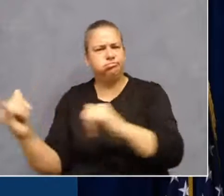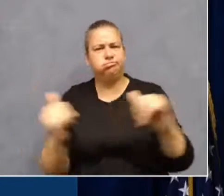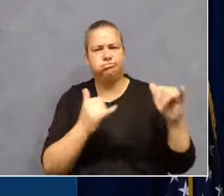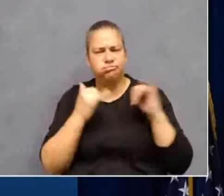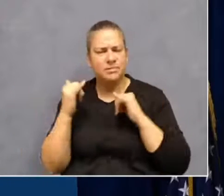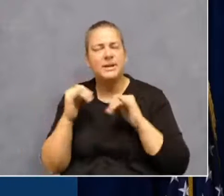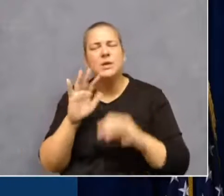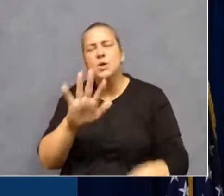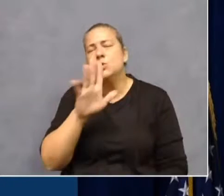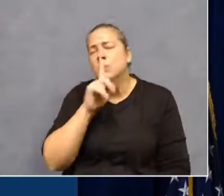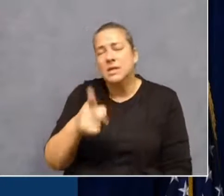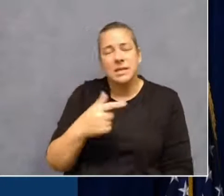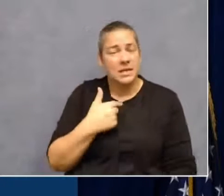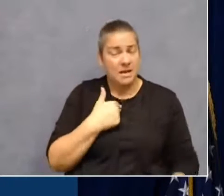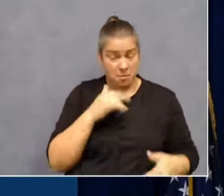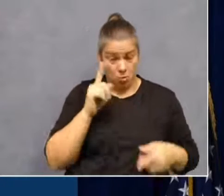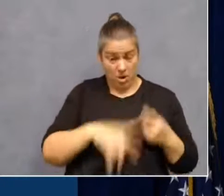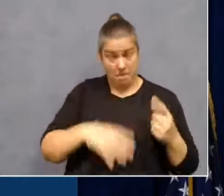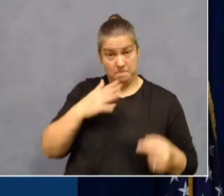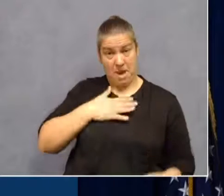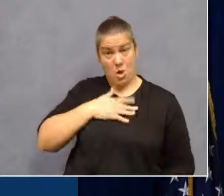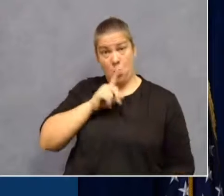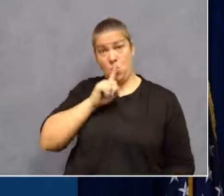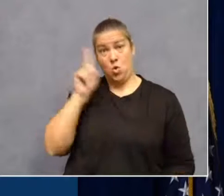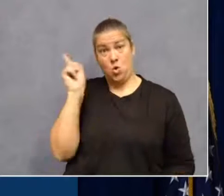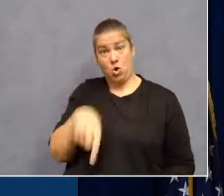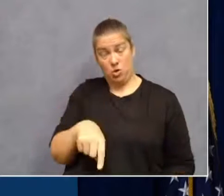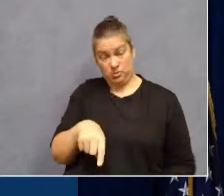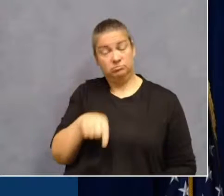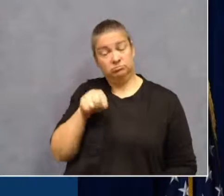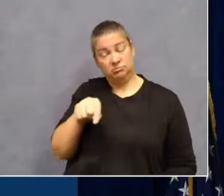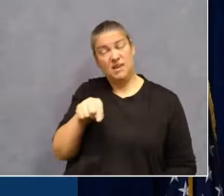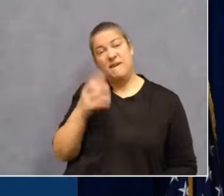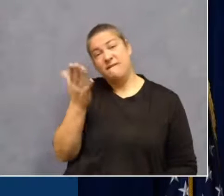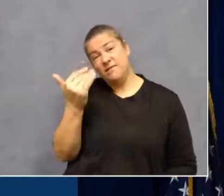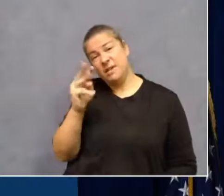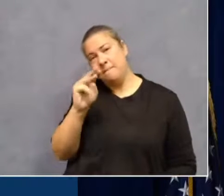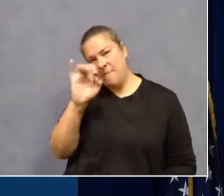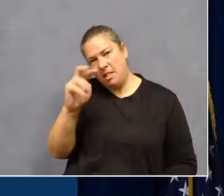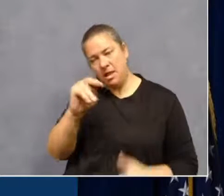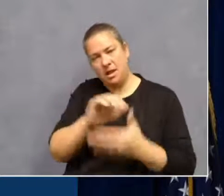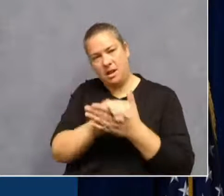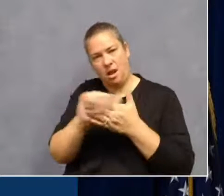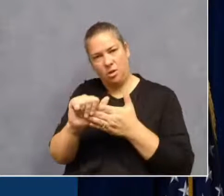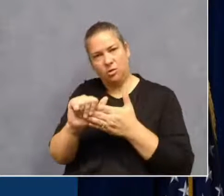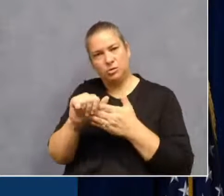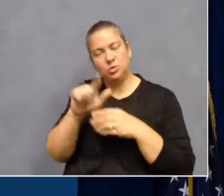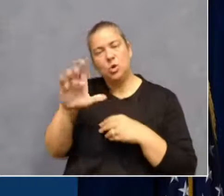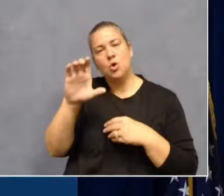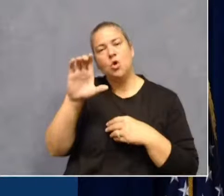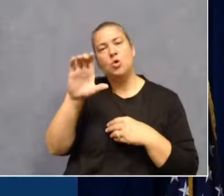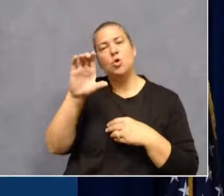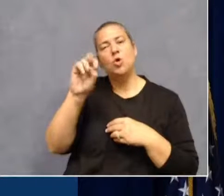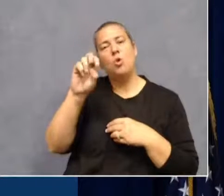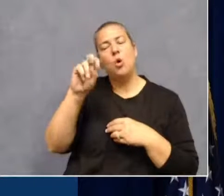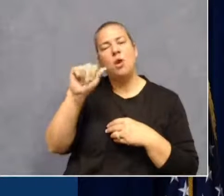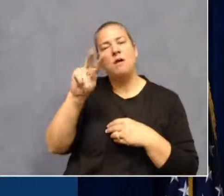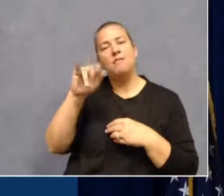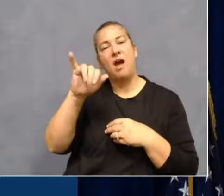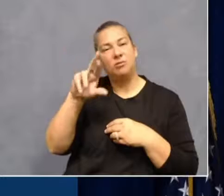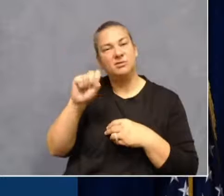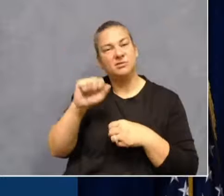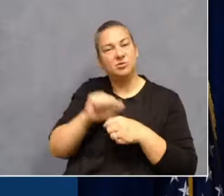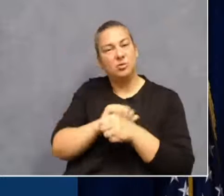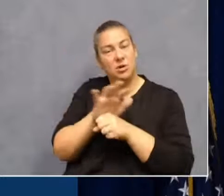The order also dedicates $15 million in federal coronavirus relief funds to create a Healthy at Home